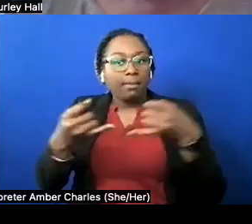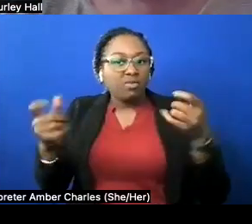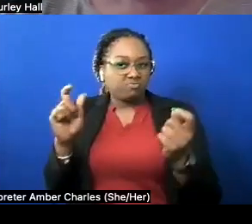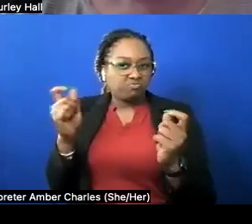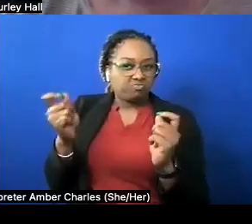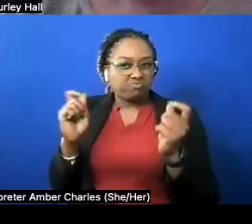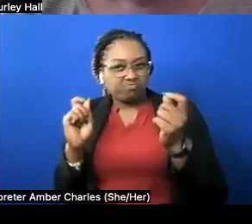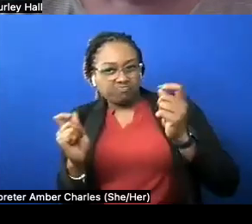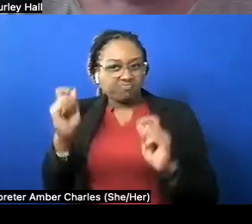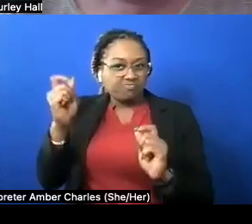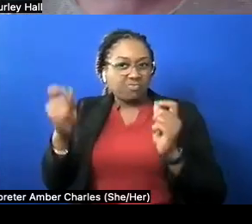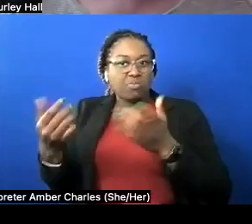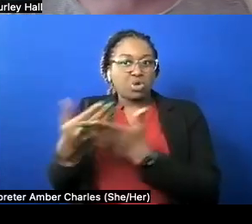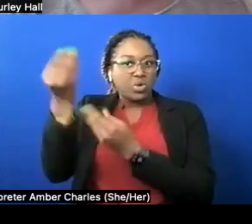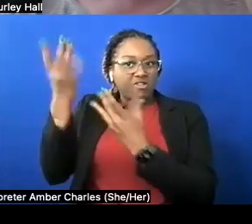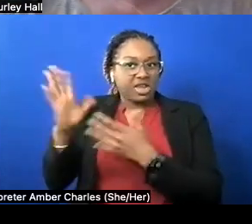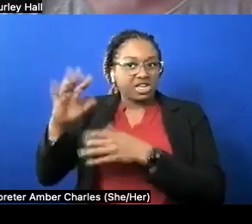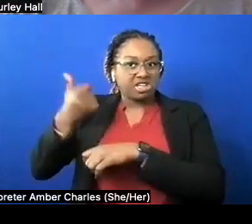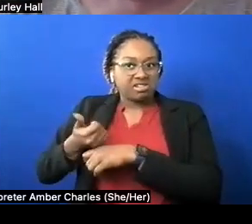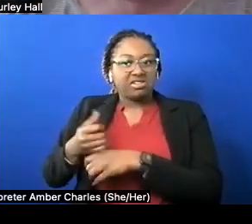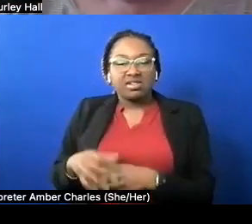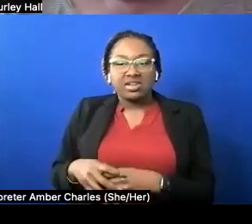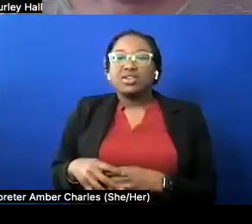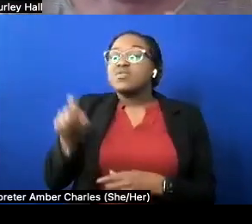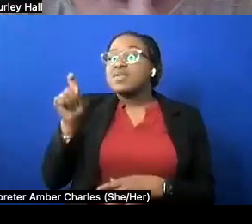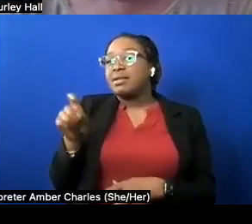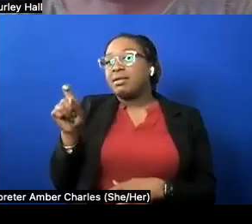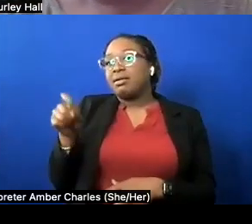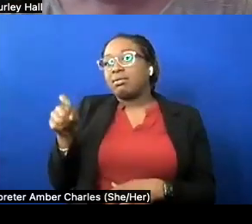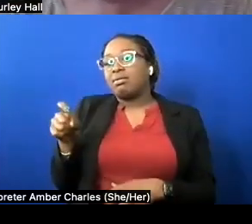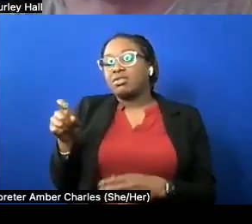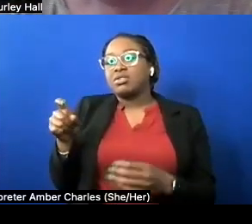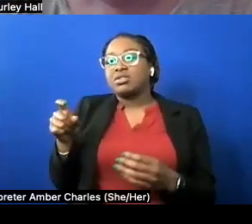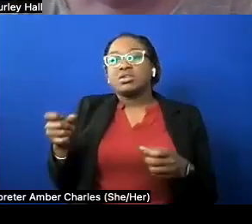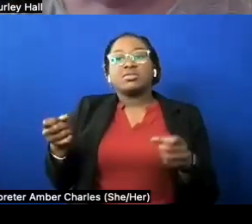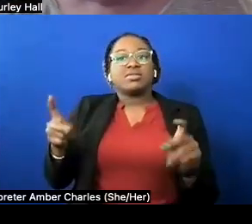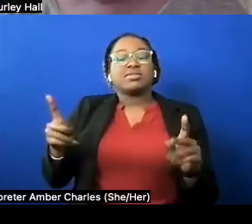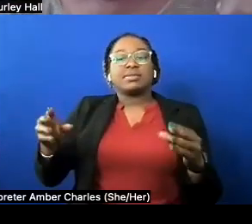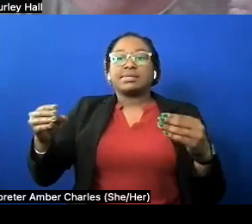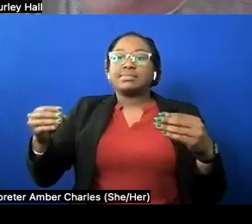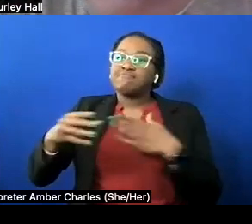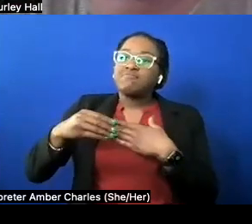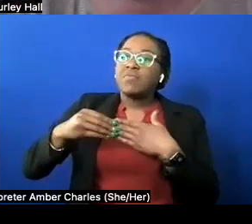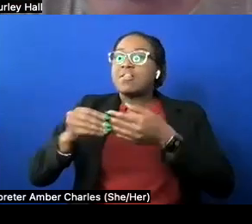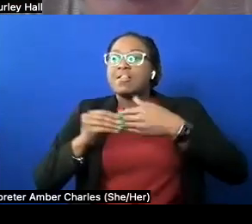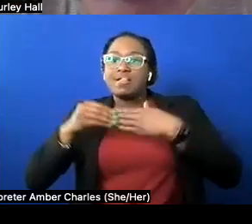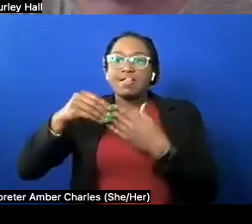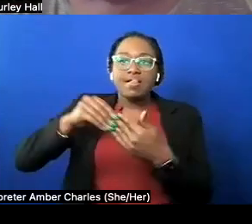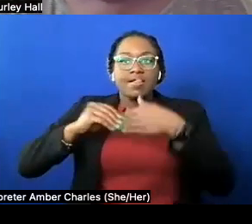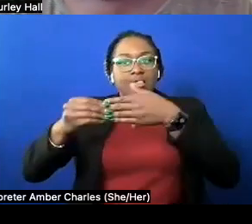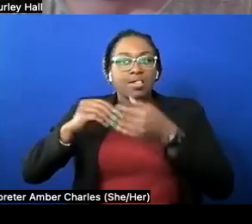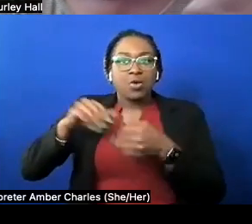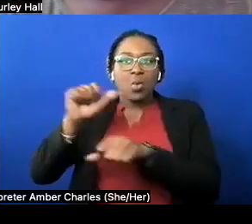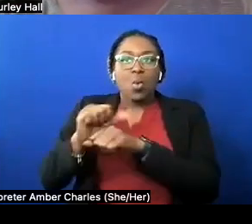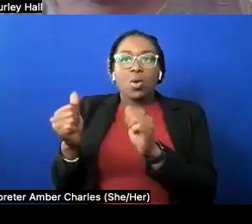new information comes in. And we need to allow ourselves that space and grace to work with new information,